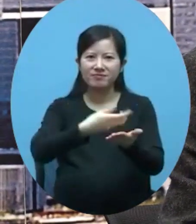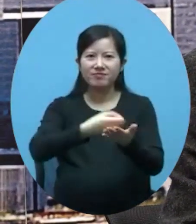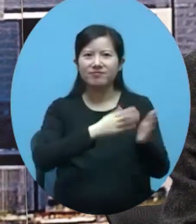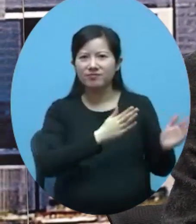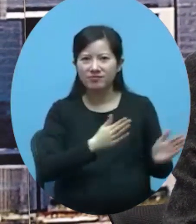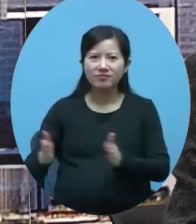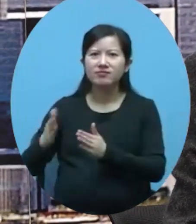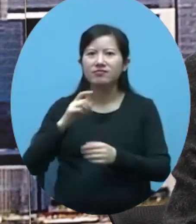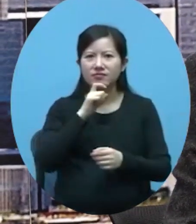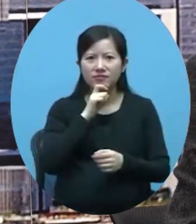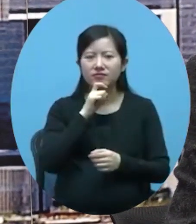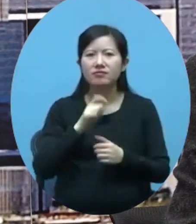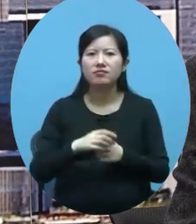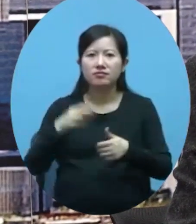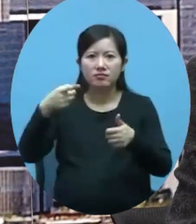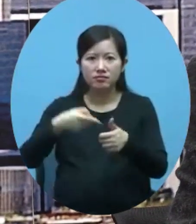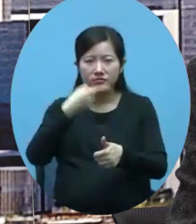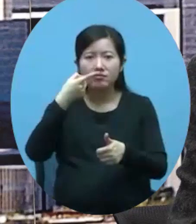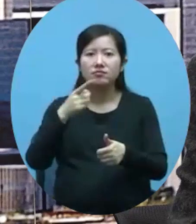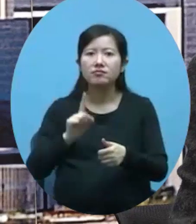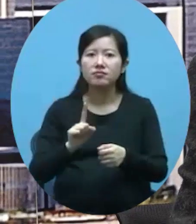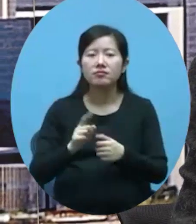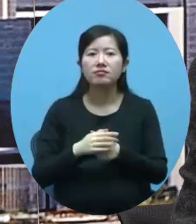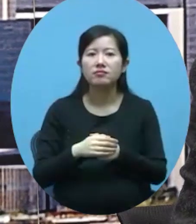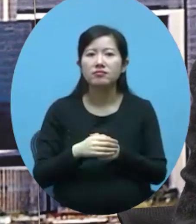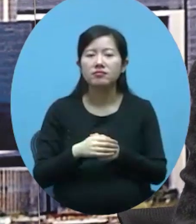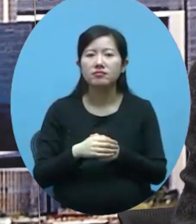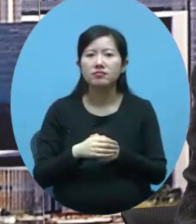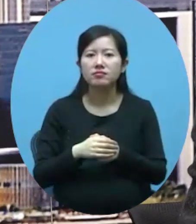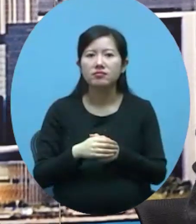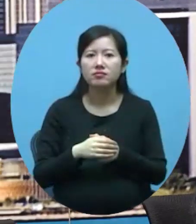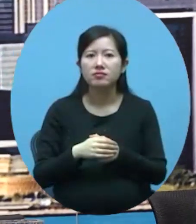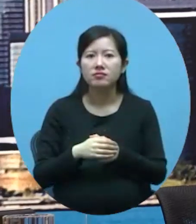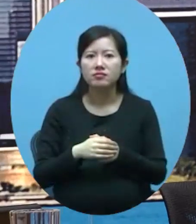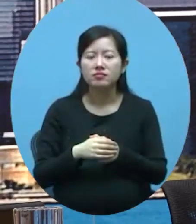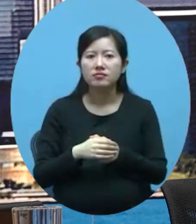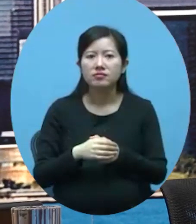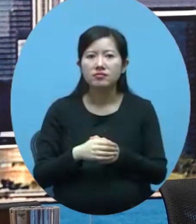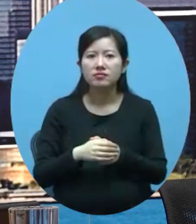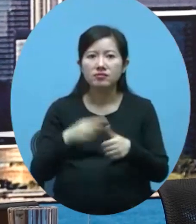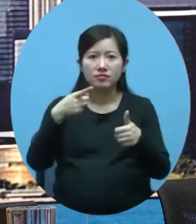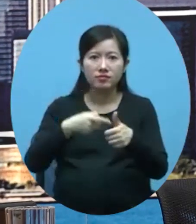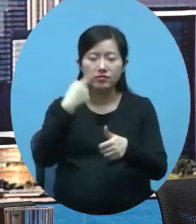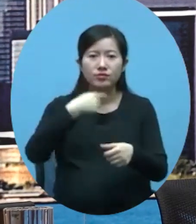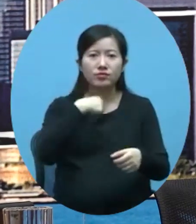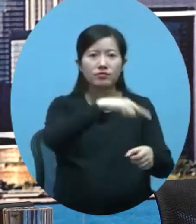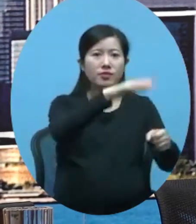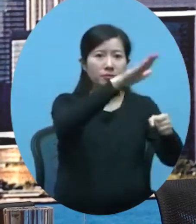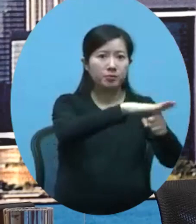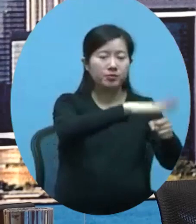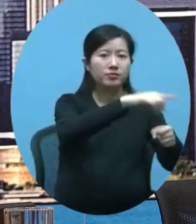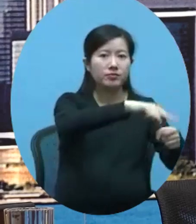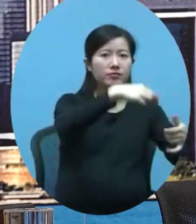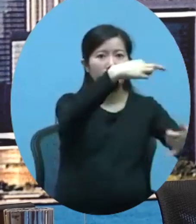go through the test arranged by the Japanese authority to make sure it's done and it's